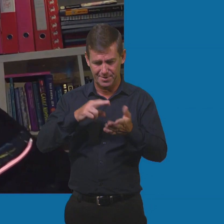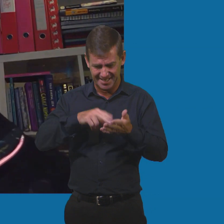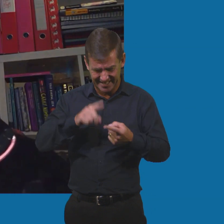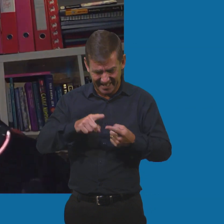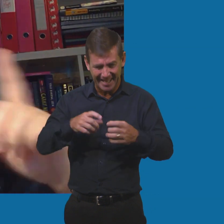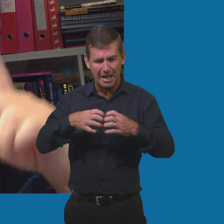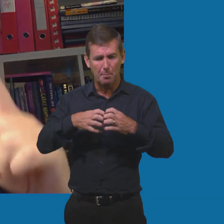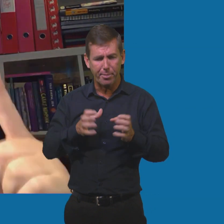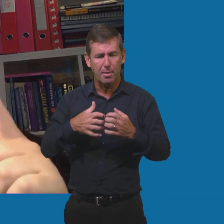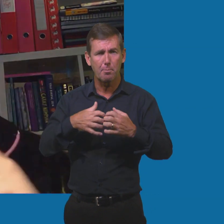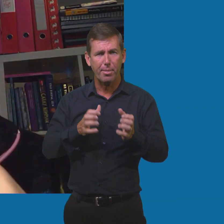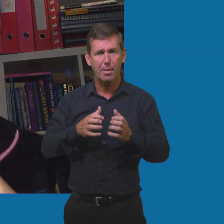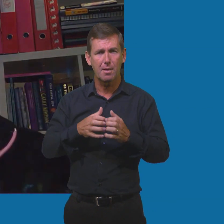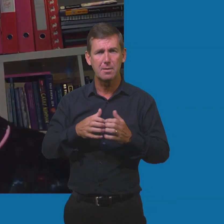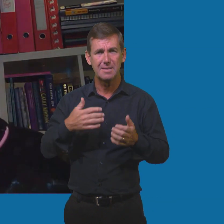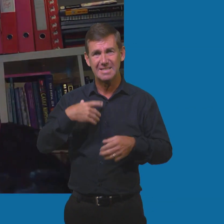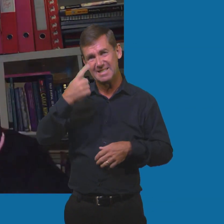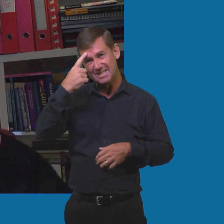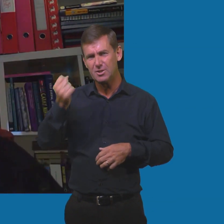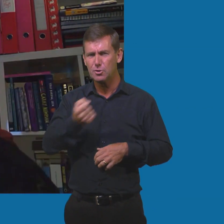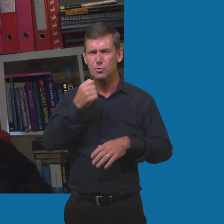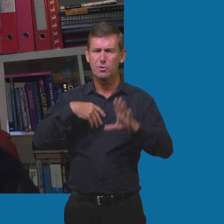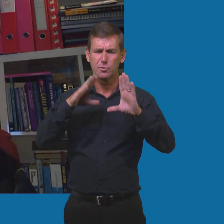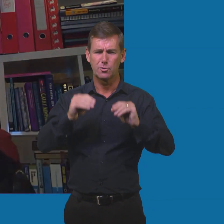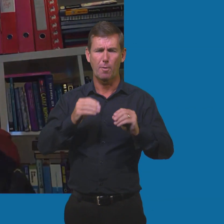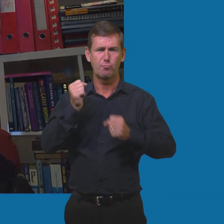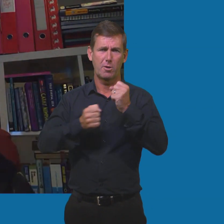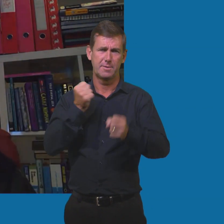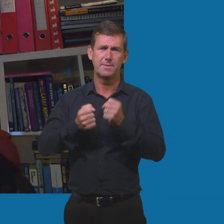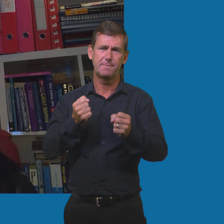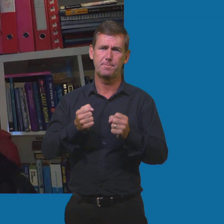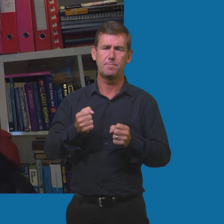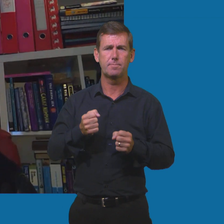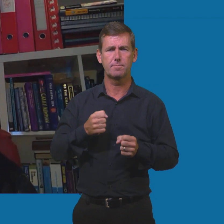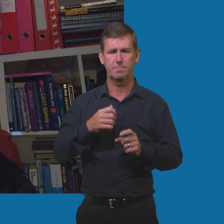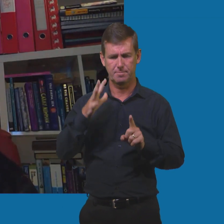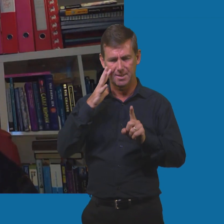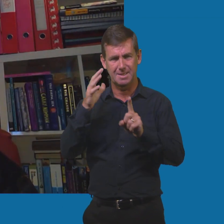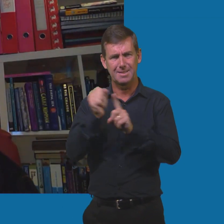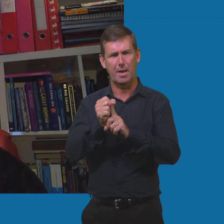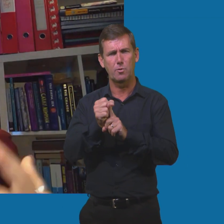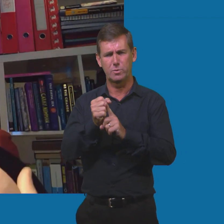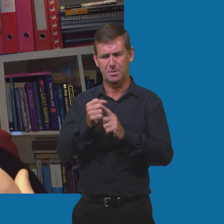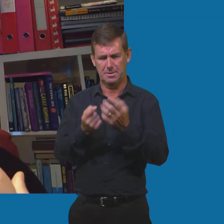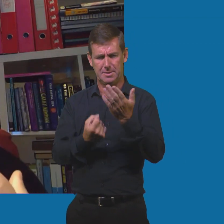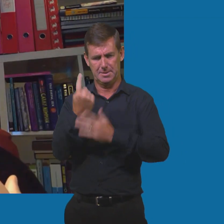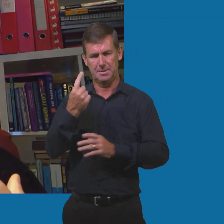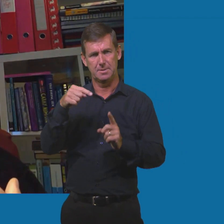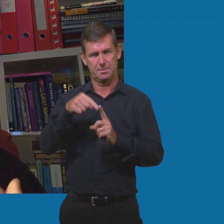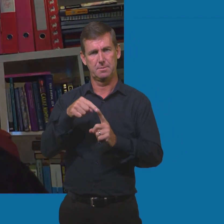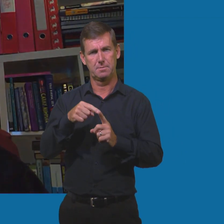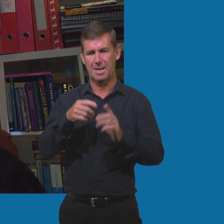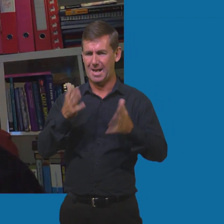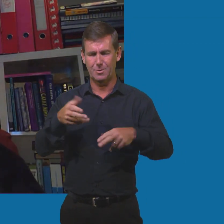dislocating. Should stop running if that happens, top tip. And was diagnosed with Ehlers-Danlos loss then and very quickly ended up having to